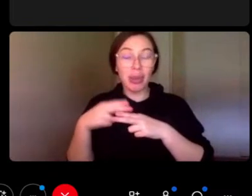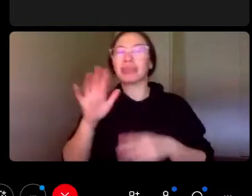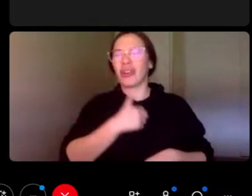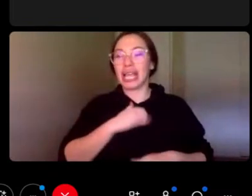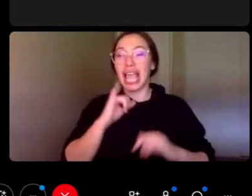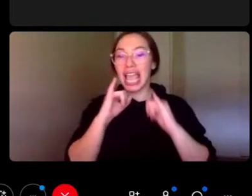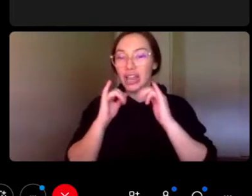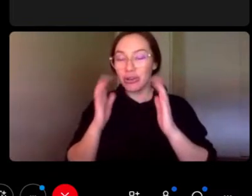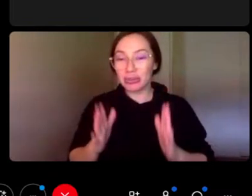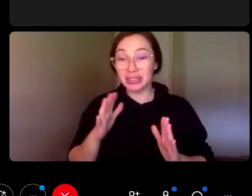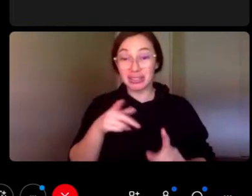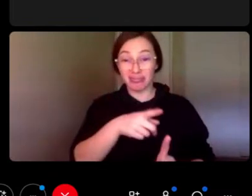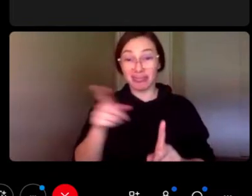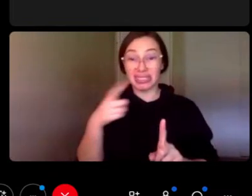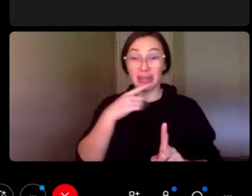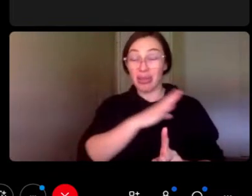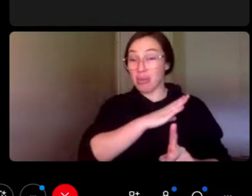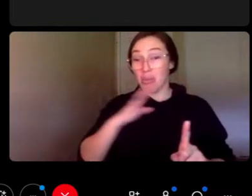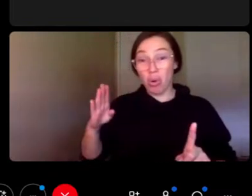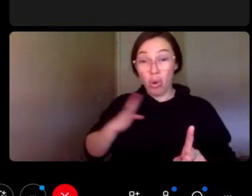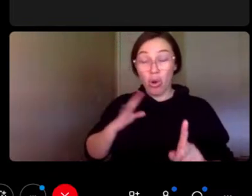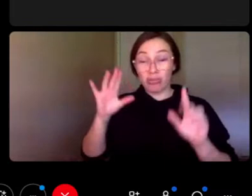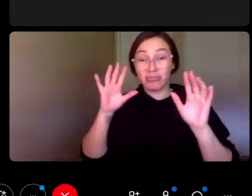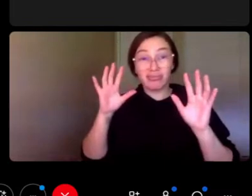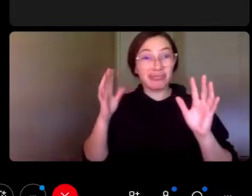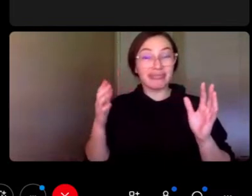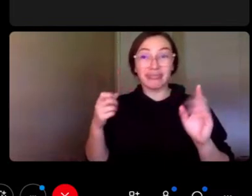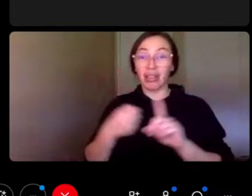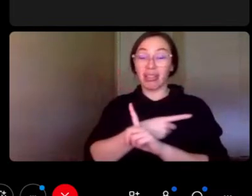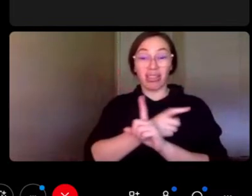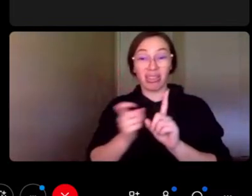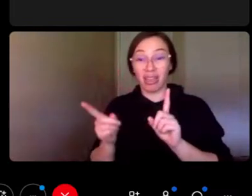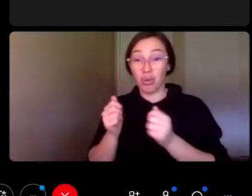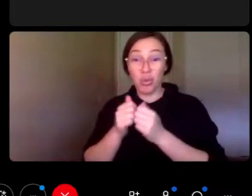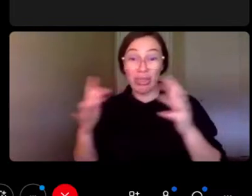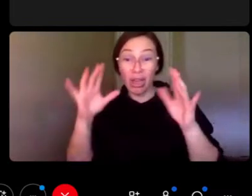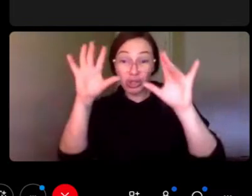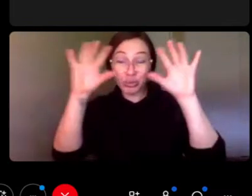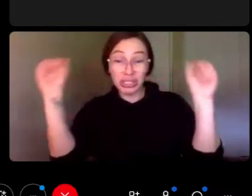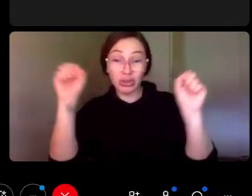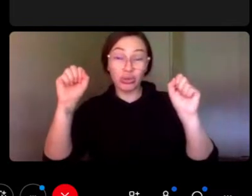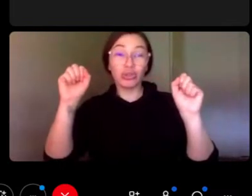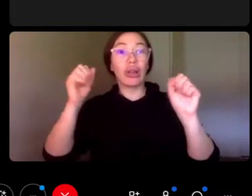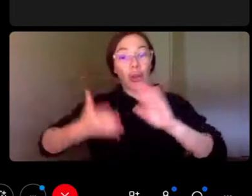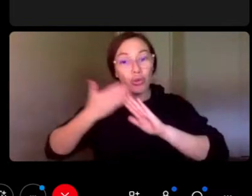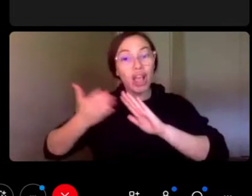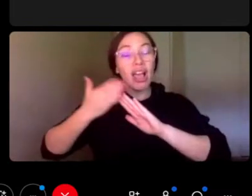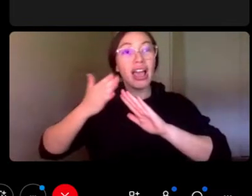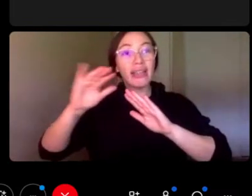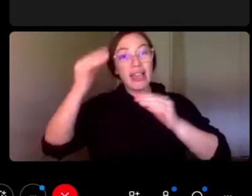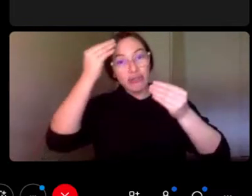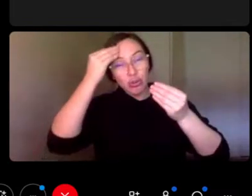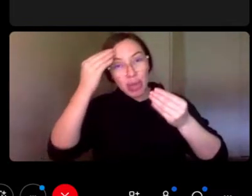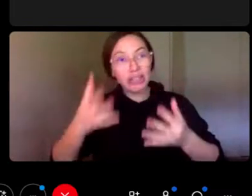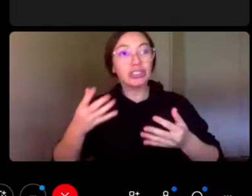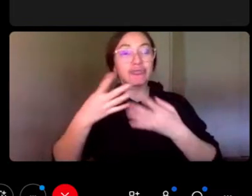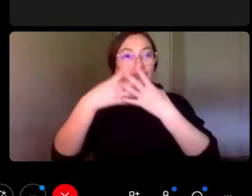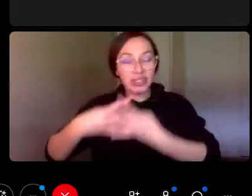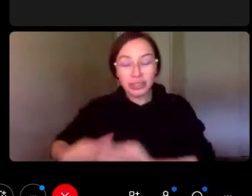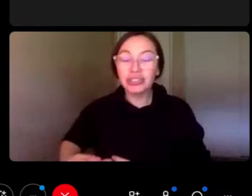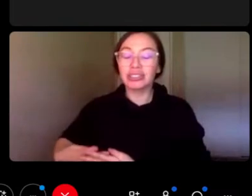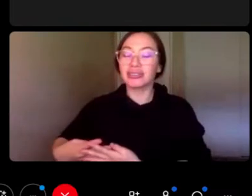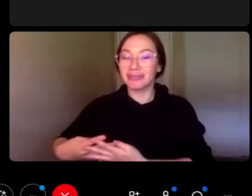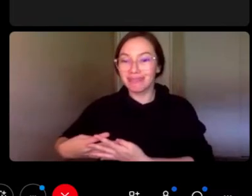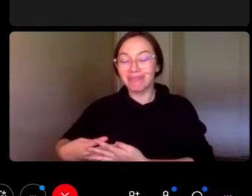the board has gotten out of their lane. You know, without a superintendent there to kind of run that information through,